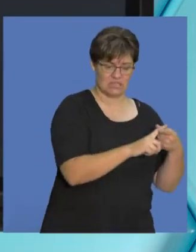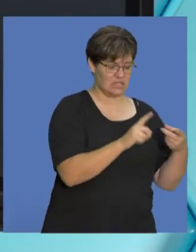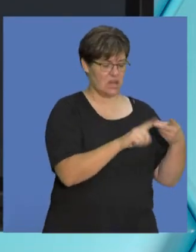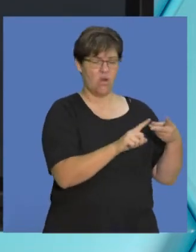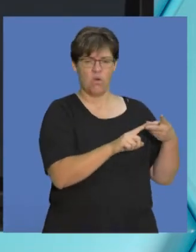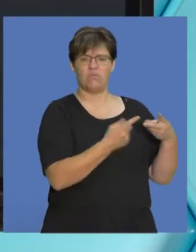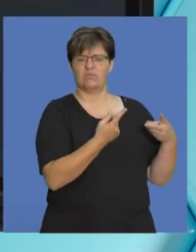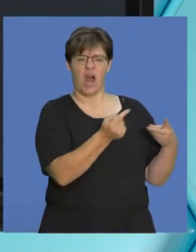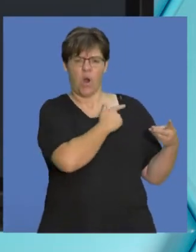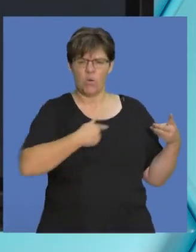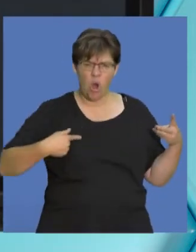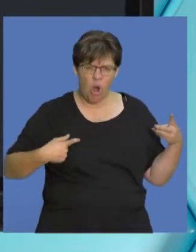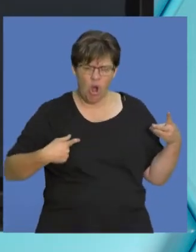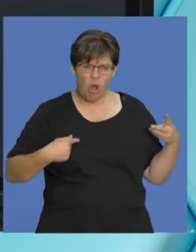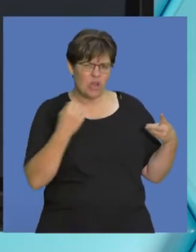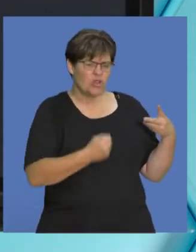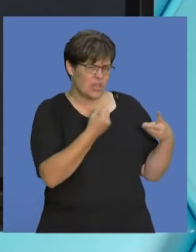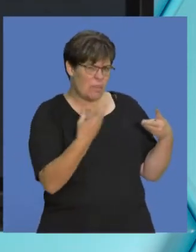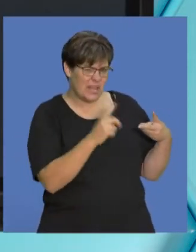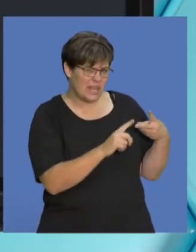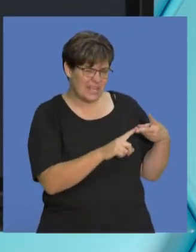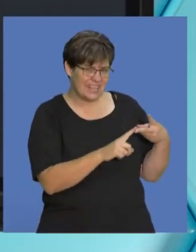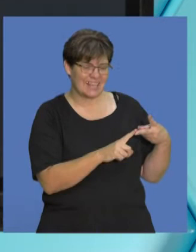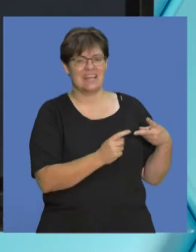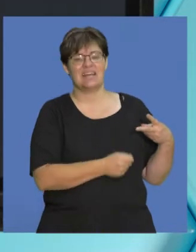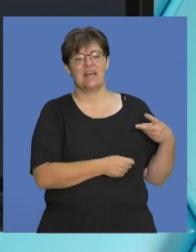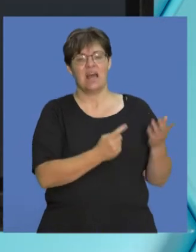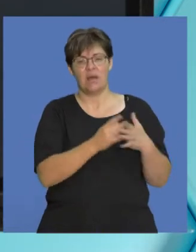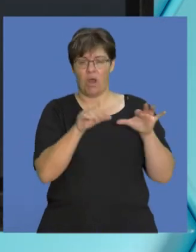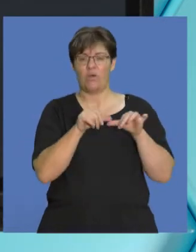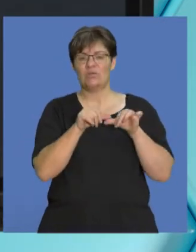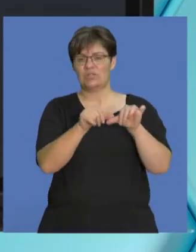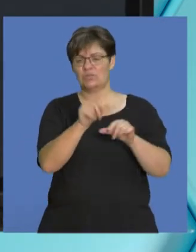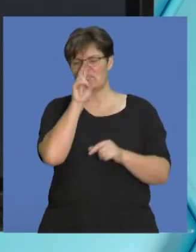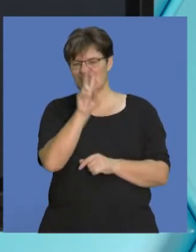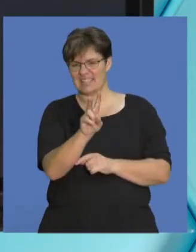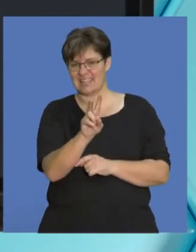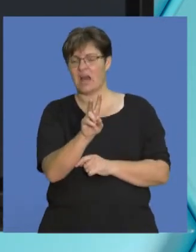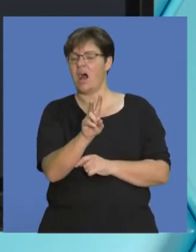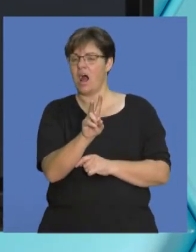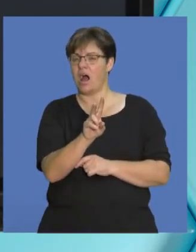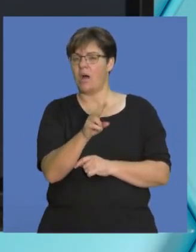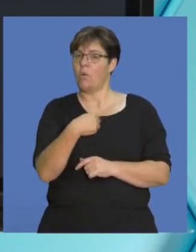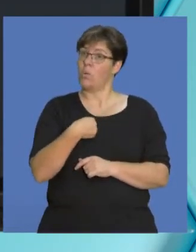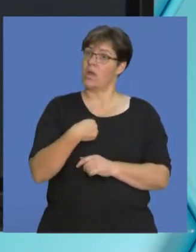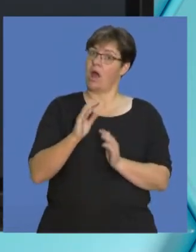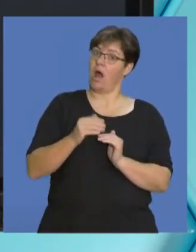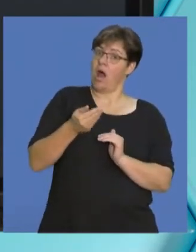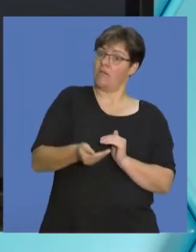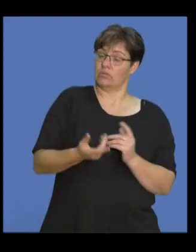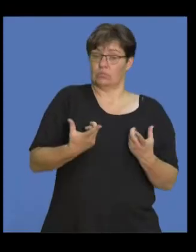long an investment will take. So let's just also continue and see exactly what is it that we can do after in terms